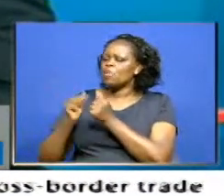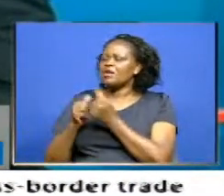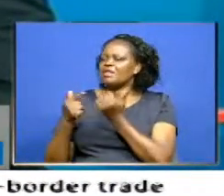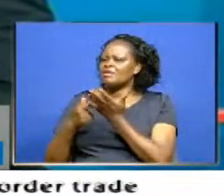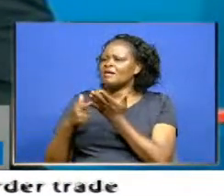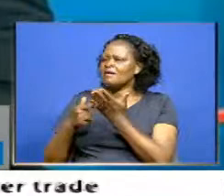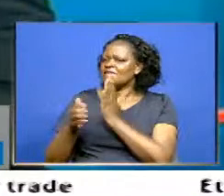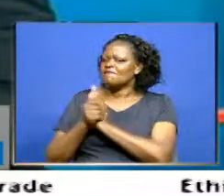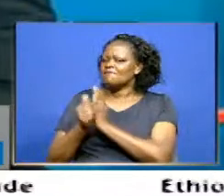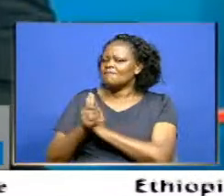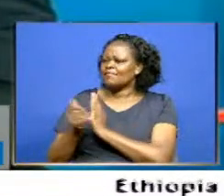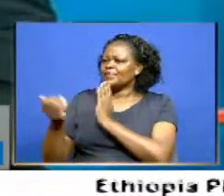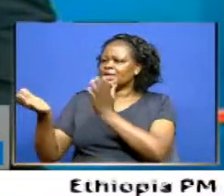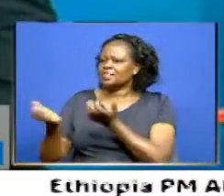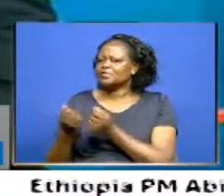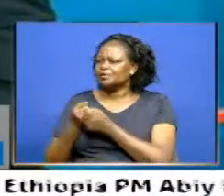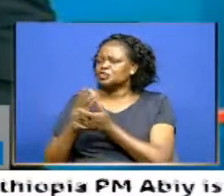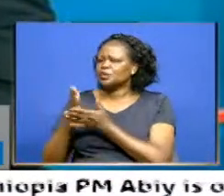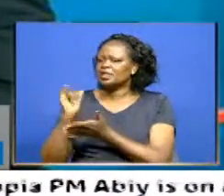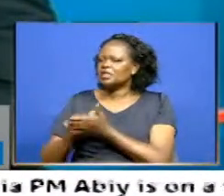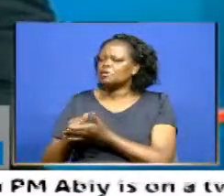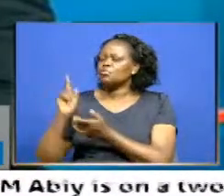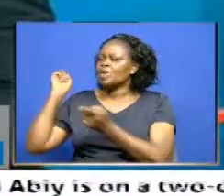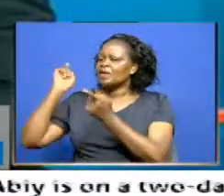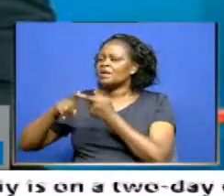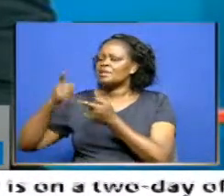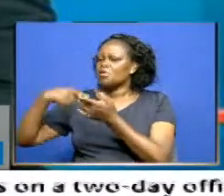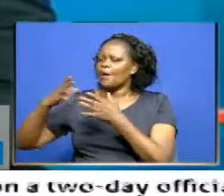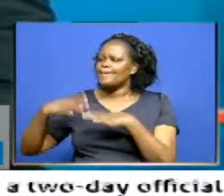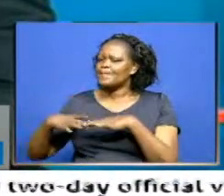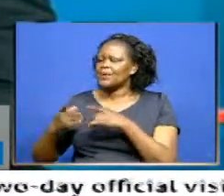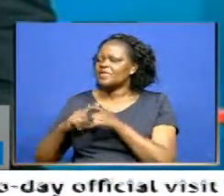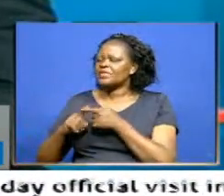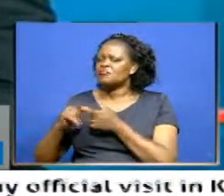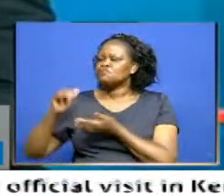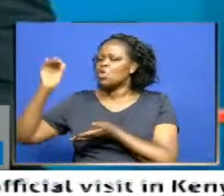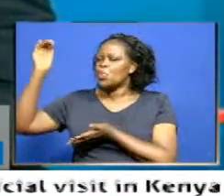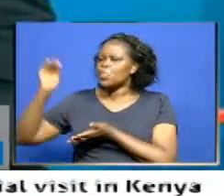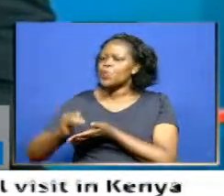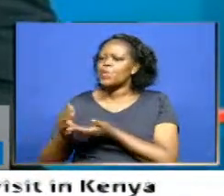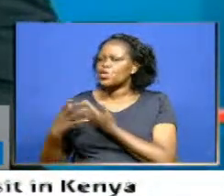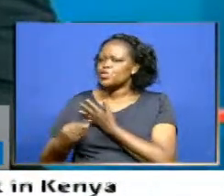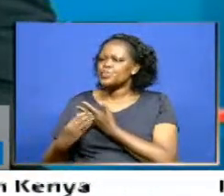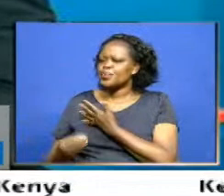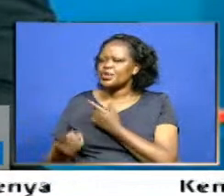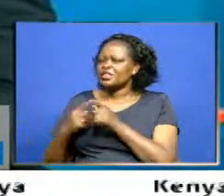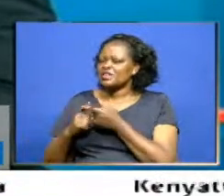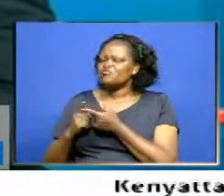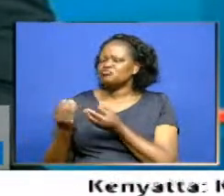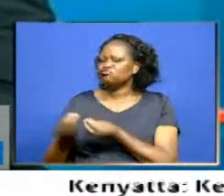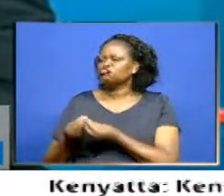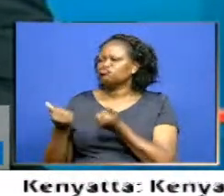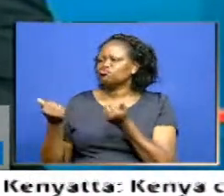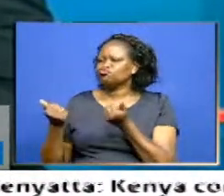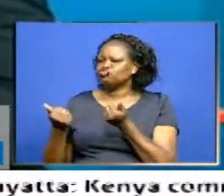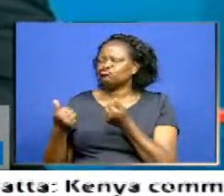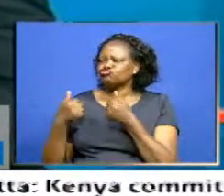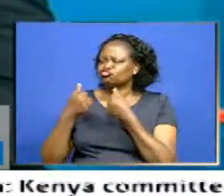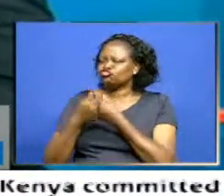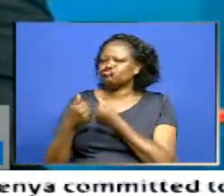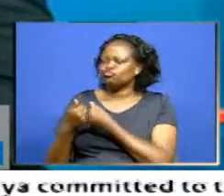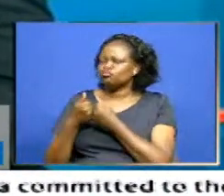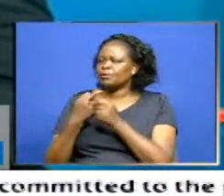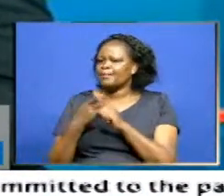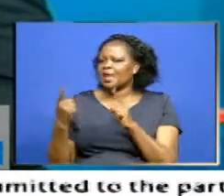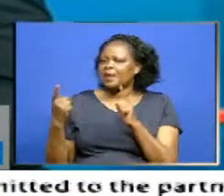expertise required to make sure we are targeting the right people, we are reducing duplication, for example. We are dealing with some of the inefficiencies, but